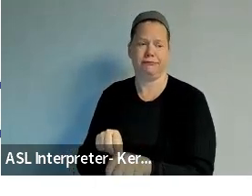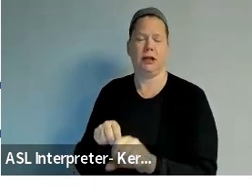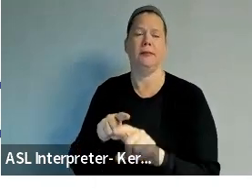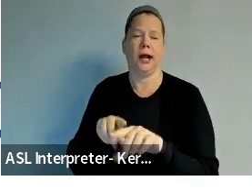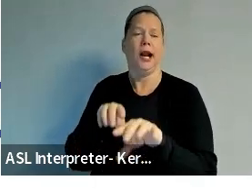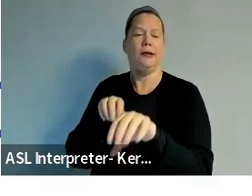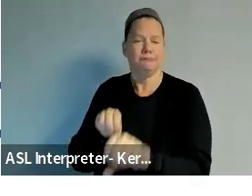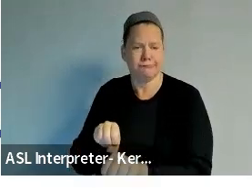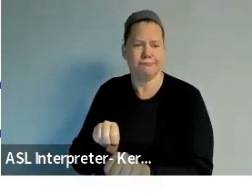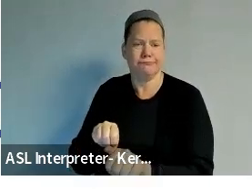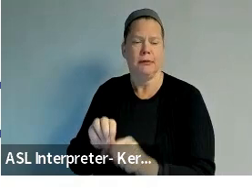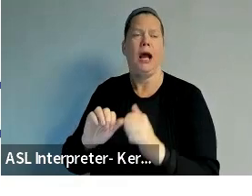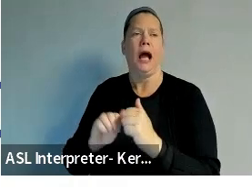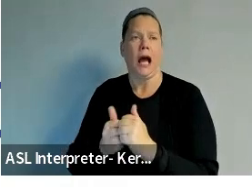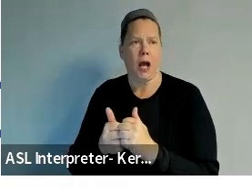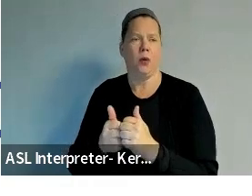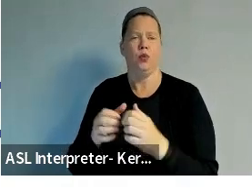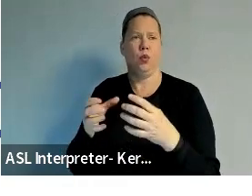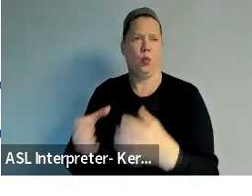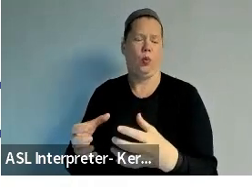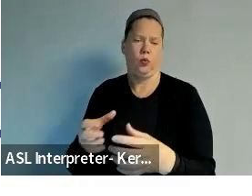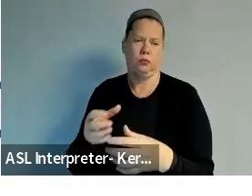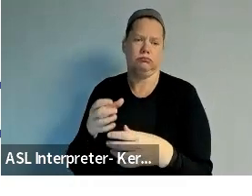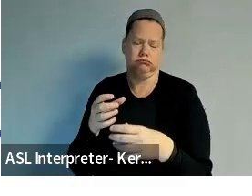use restraints.